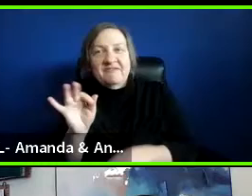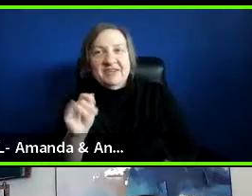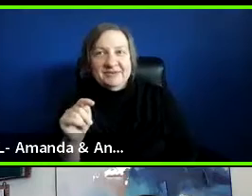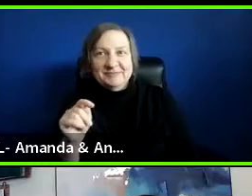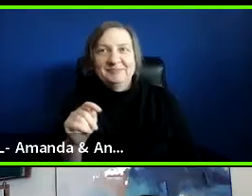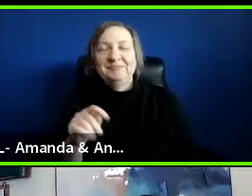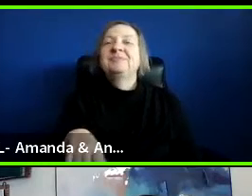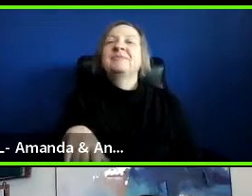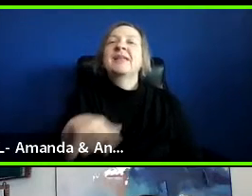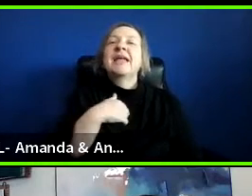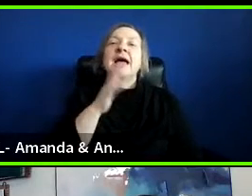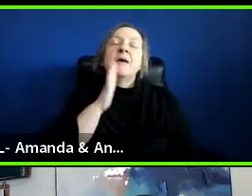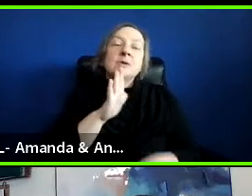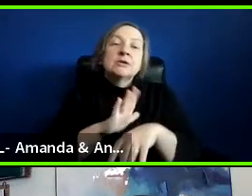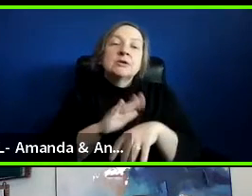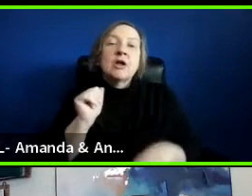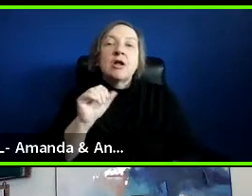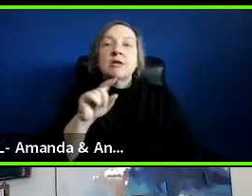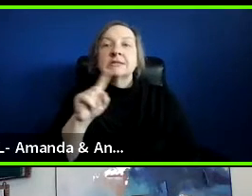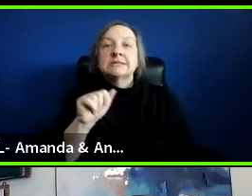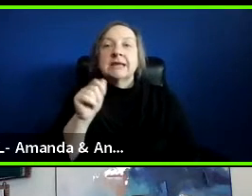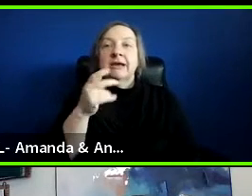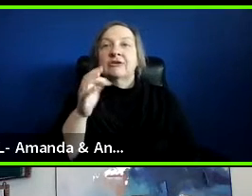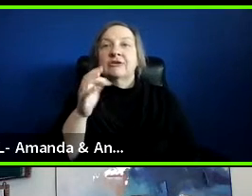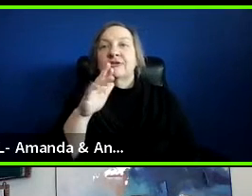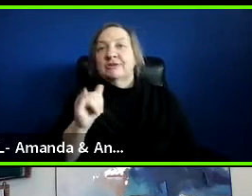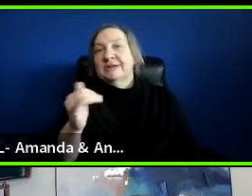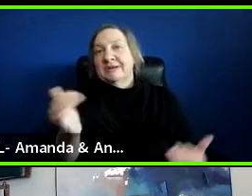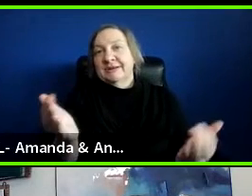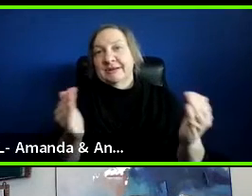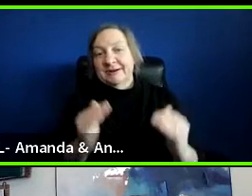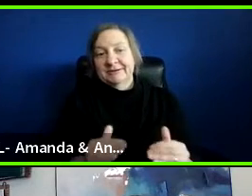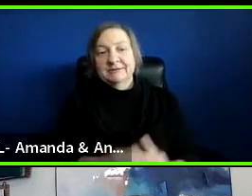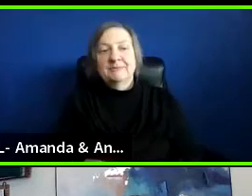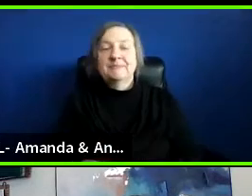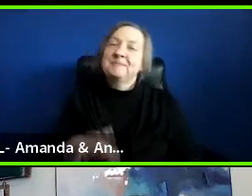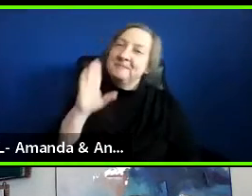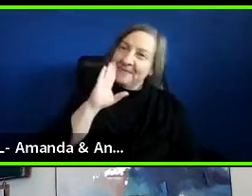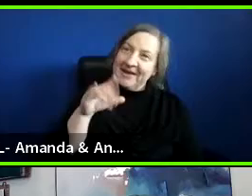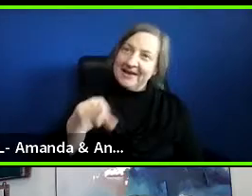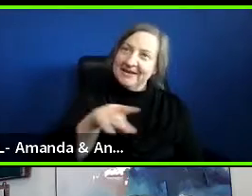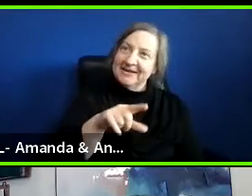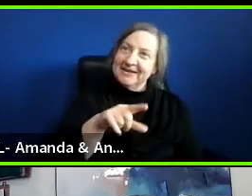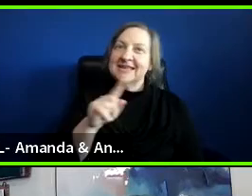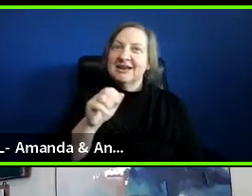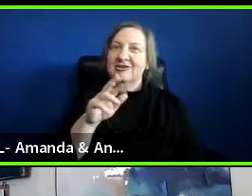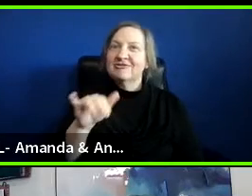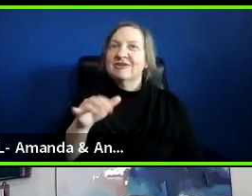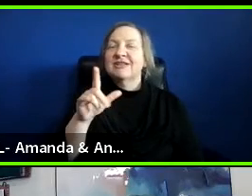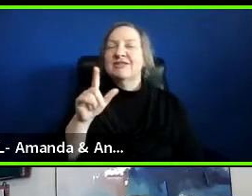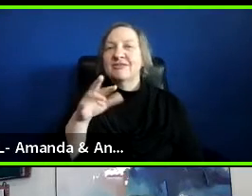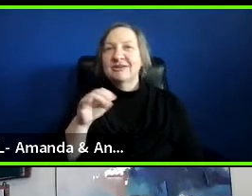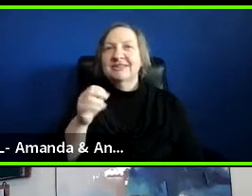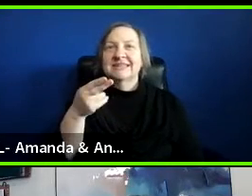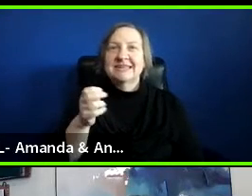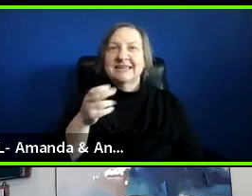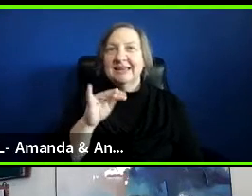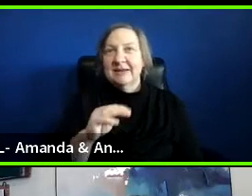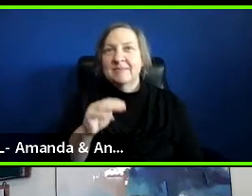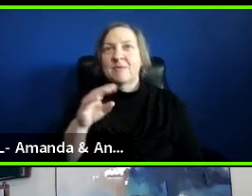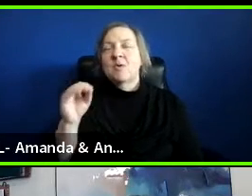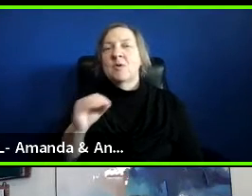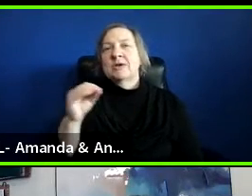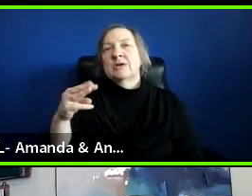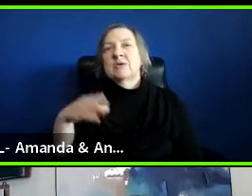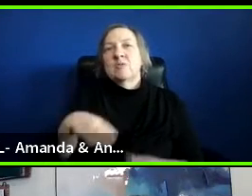And I will call on Zachary next. Hey folks, Zachary Lauritsen, he, him. I'm at Oregon Walks. We are a